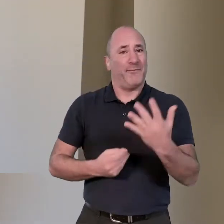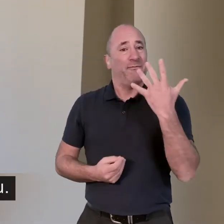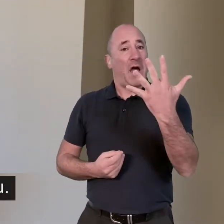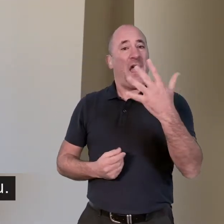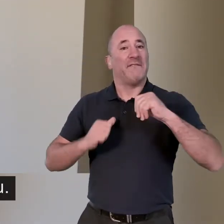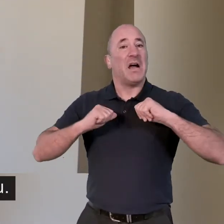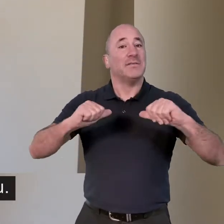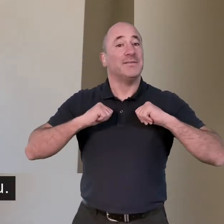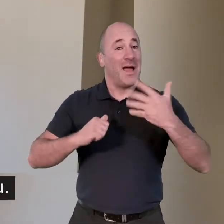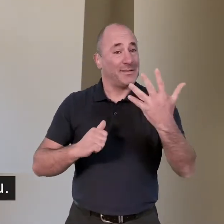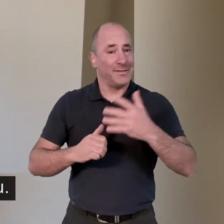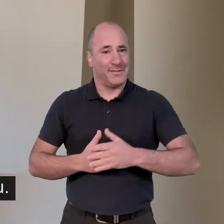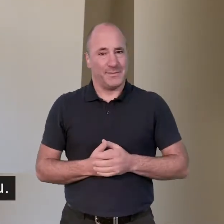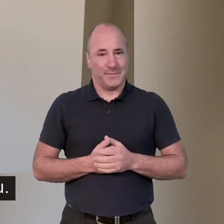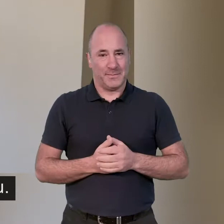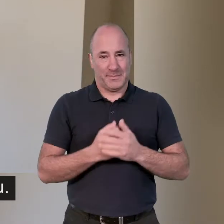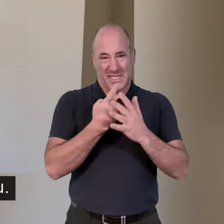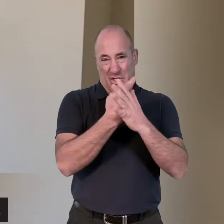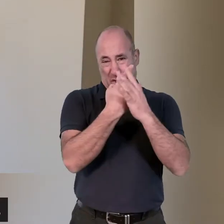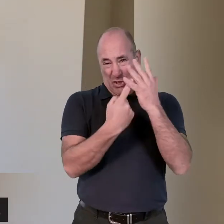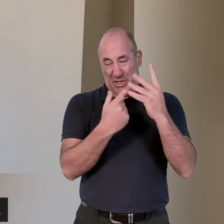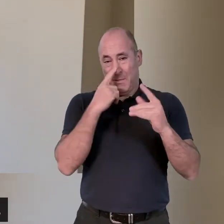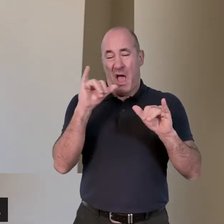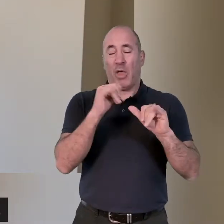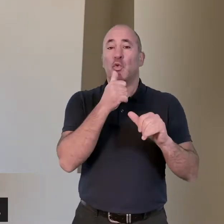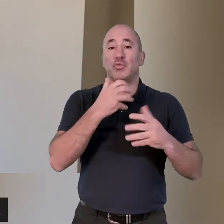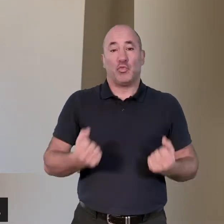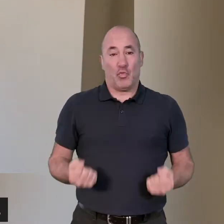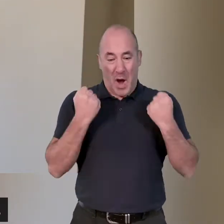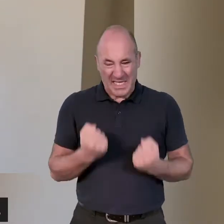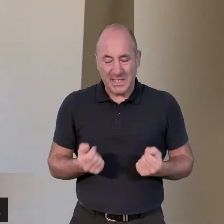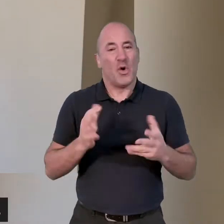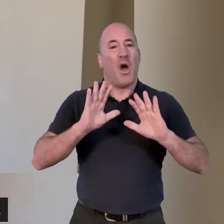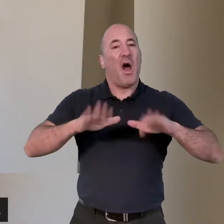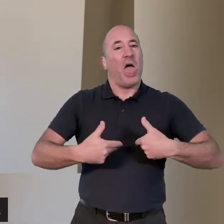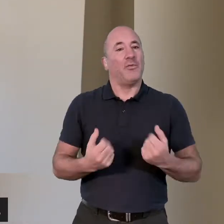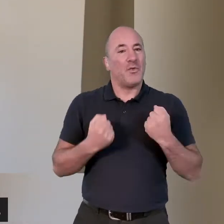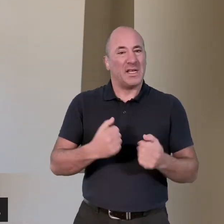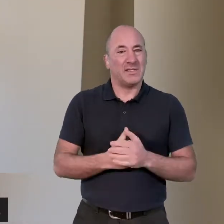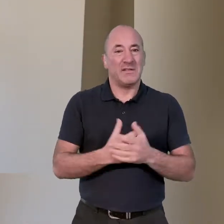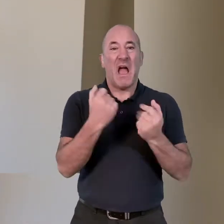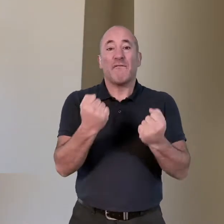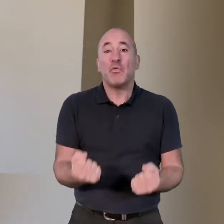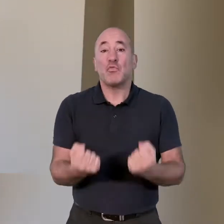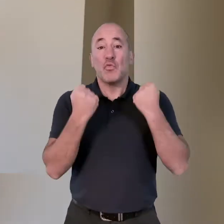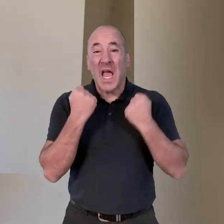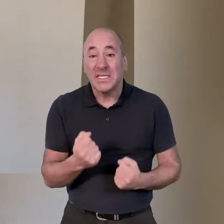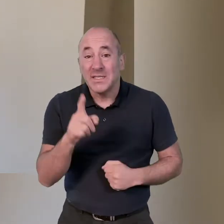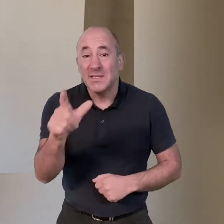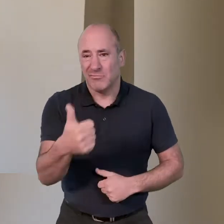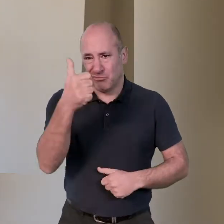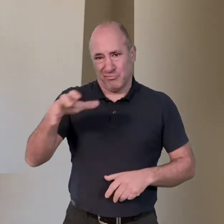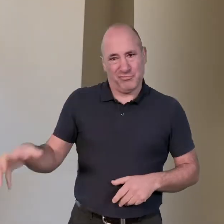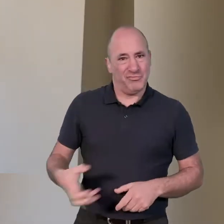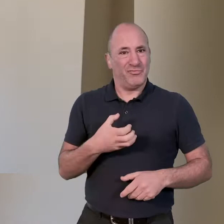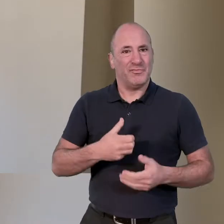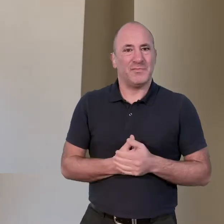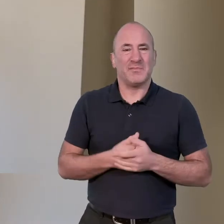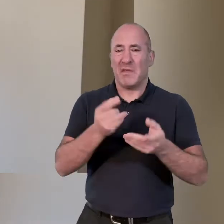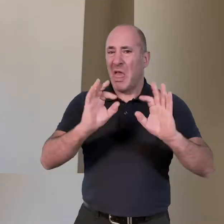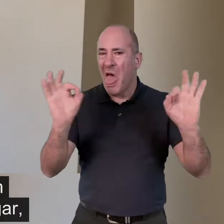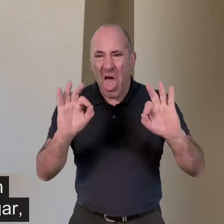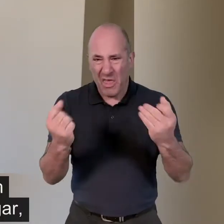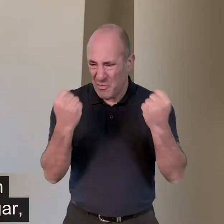core. We've got 5 exercises for you. Each can be done either weighted or unweighted. If you have exercise weights at home,